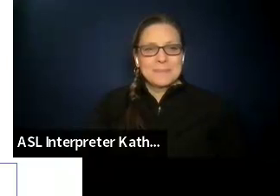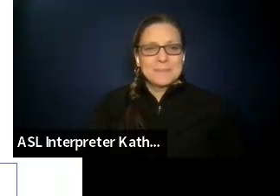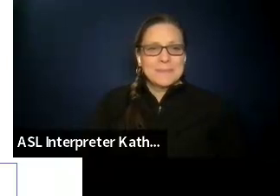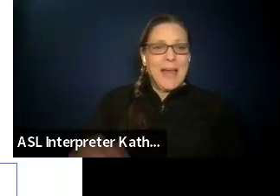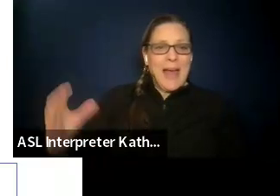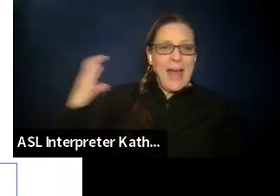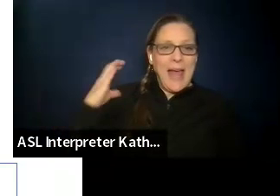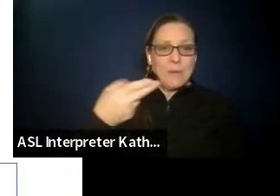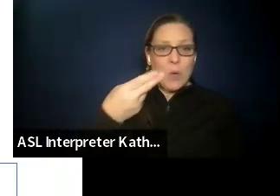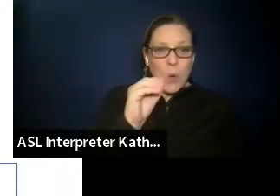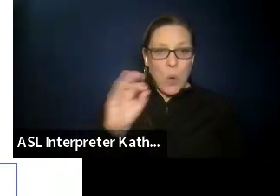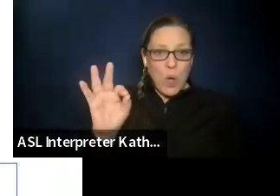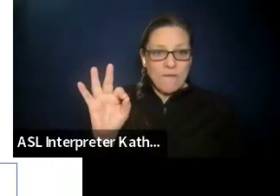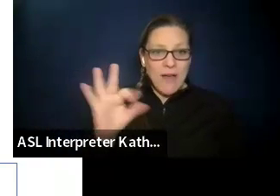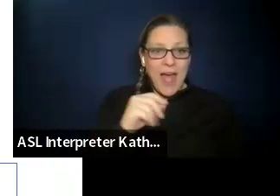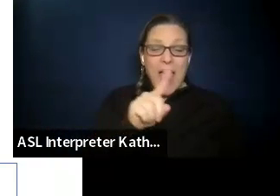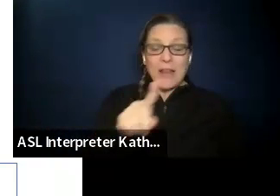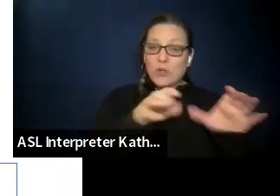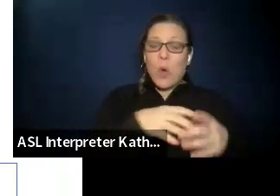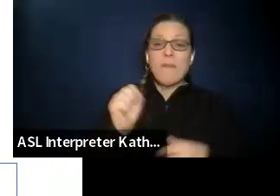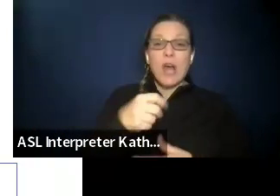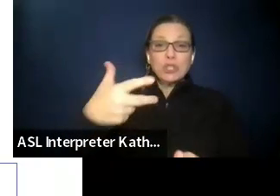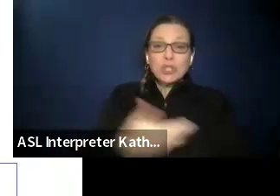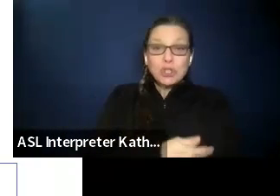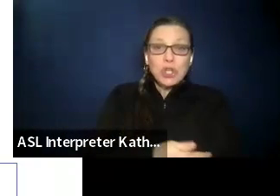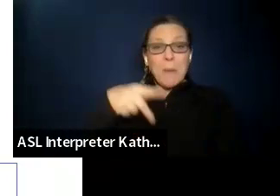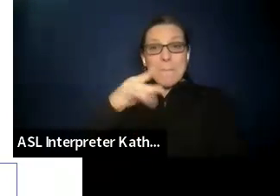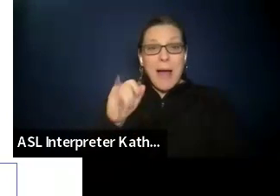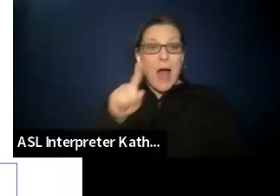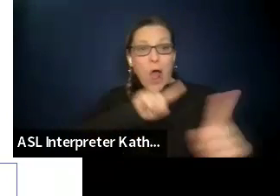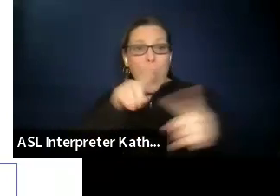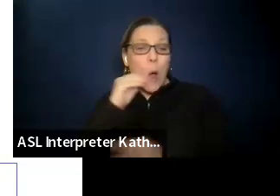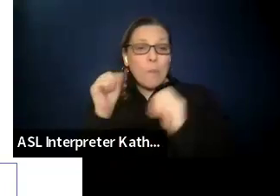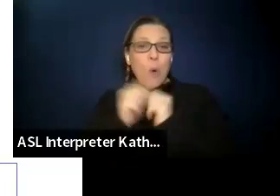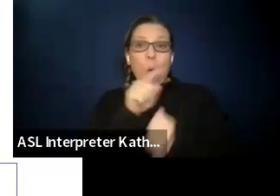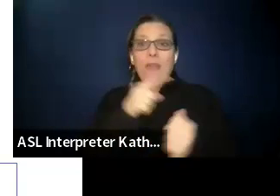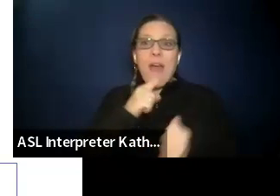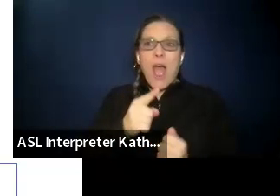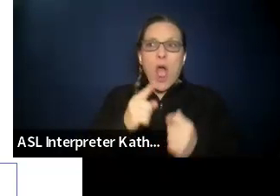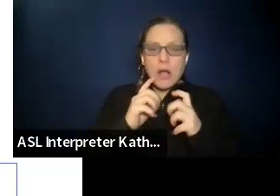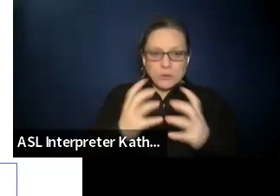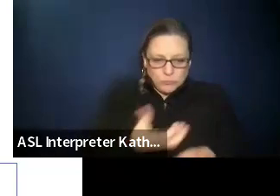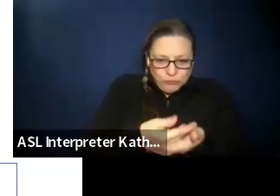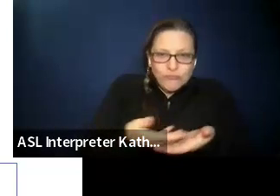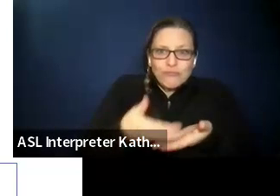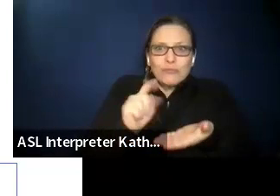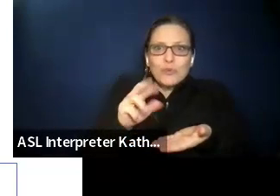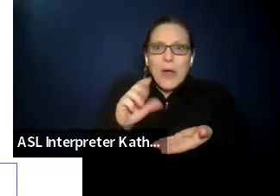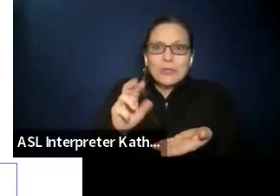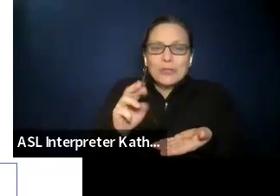Captain Hoof and his crew of sheep pirates are headed home with their treasure. Then all of a